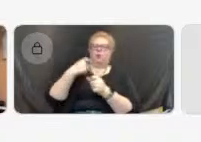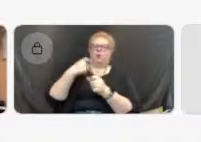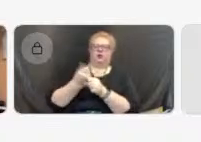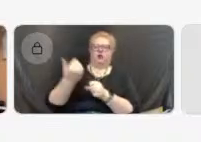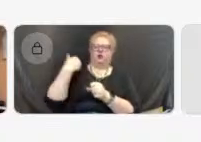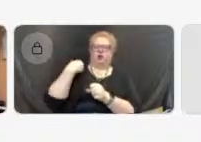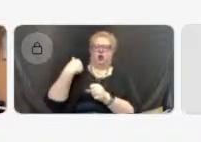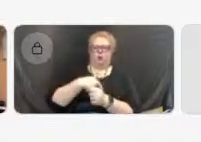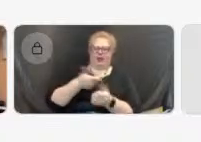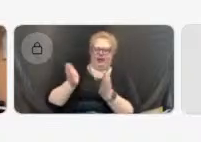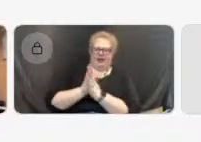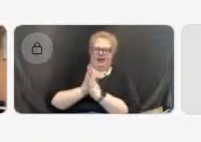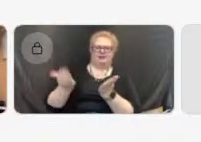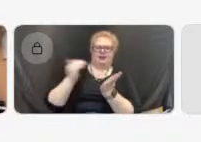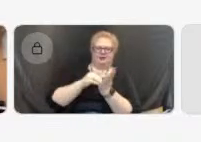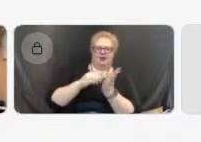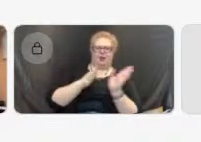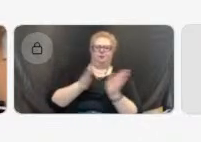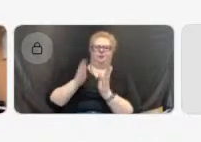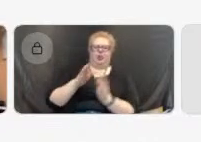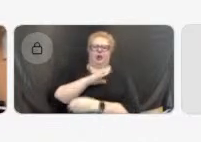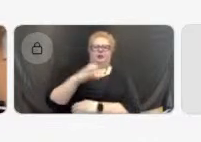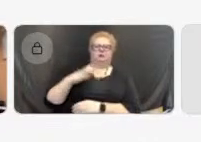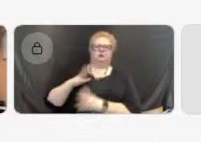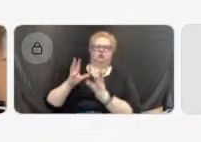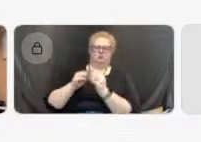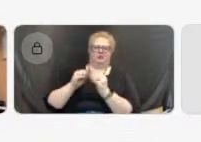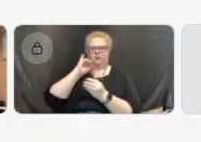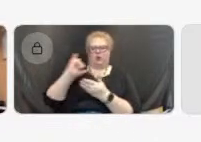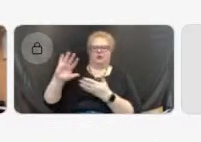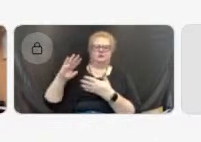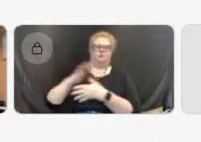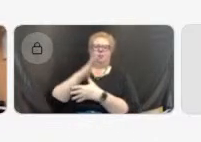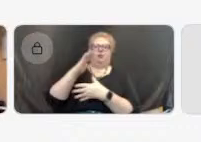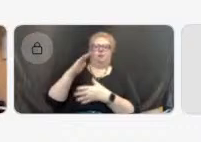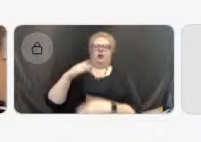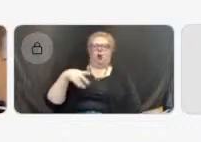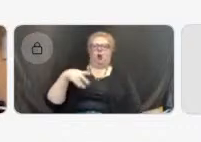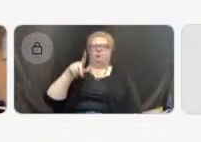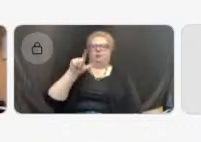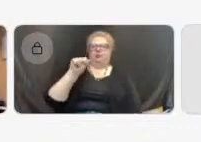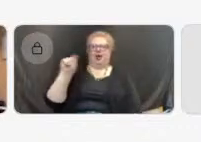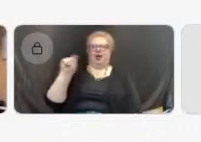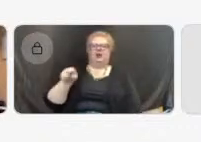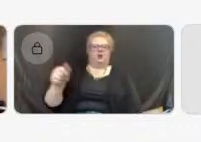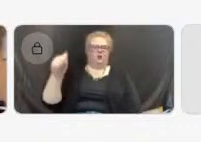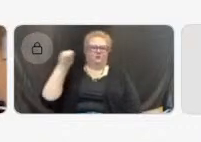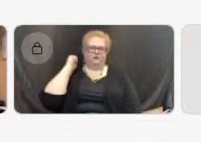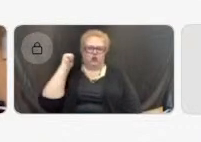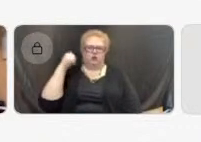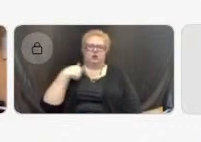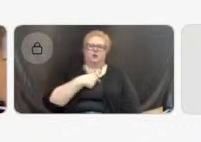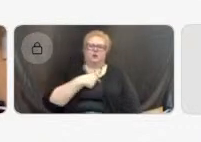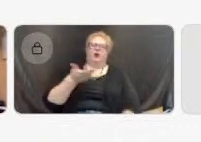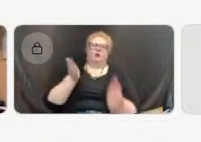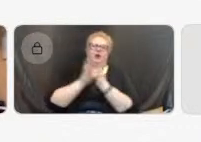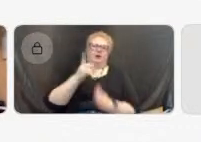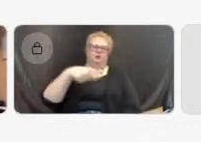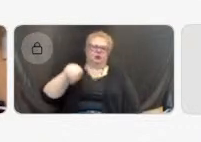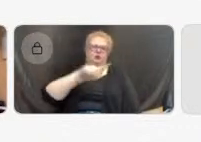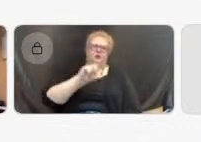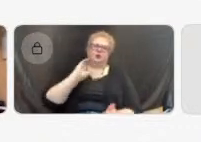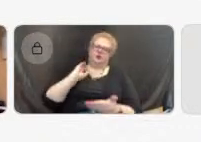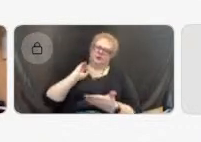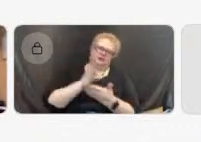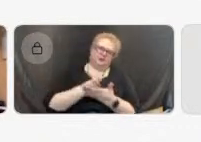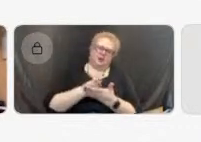Planning Commission meeting for the preliminary plat. He refused. Now we are asking you to recommend stopping the